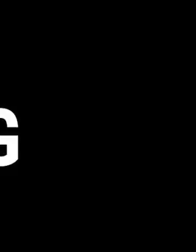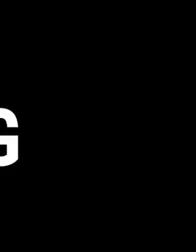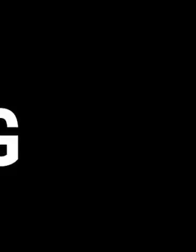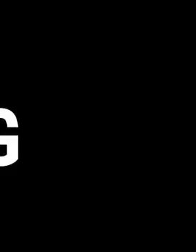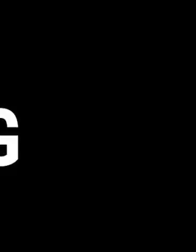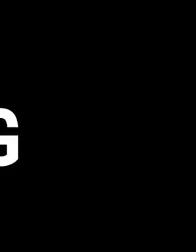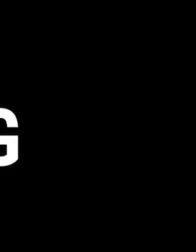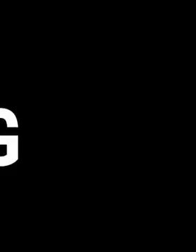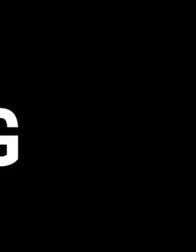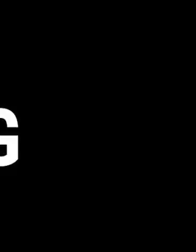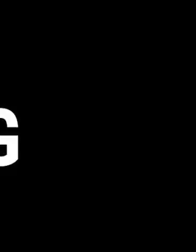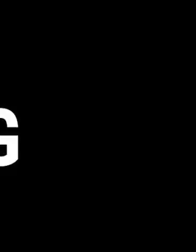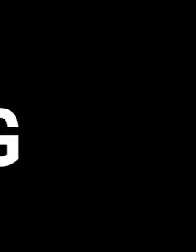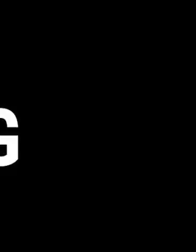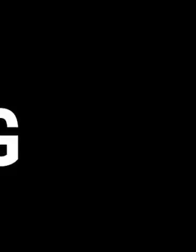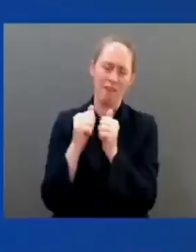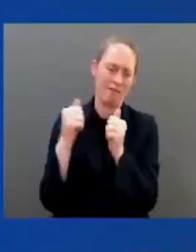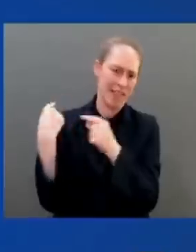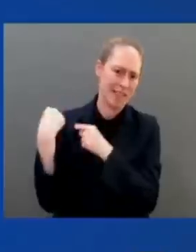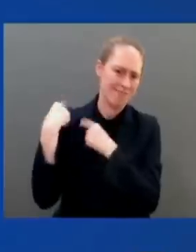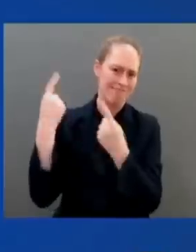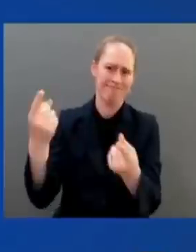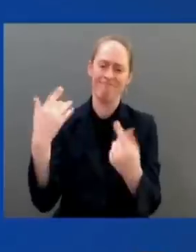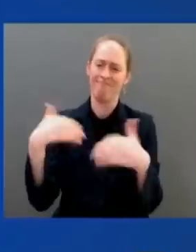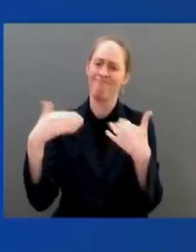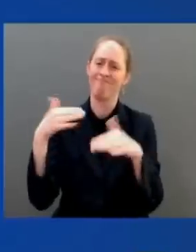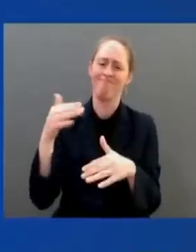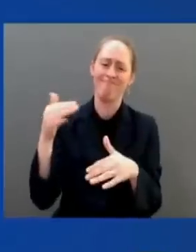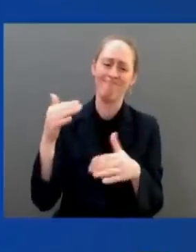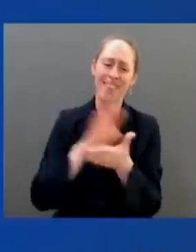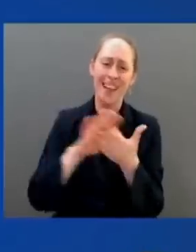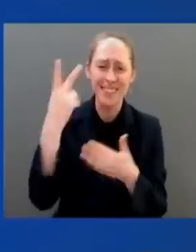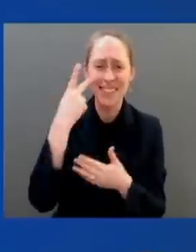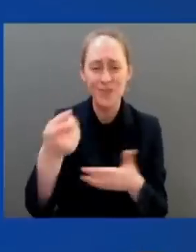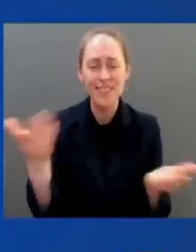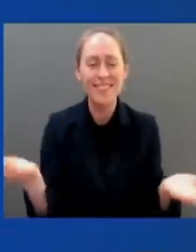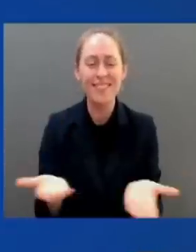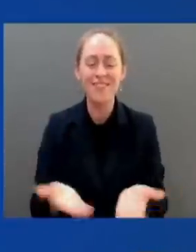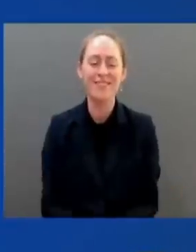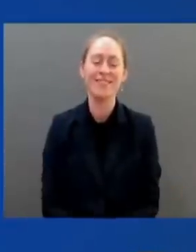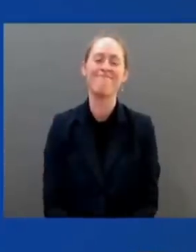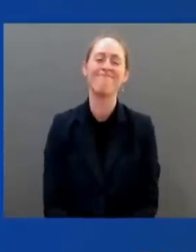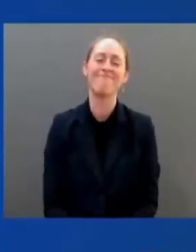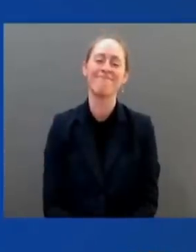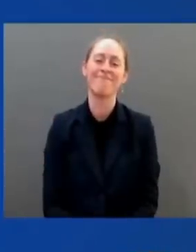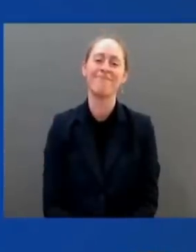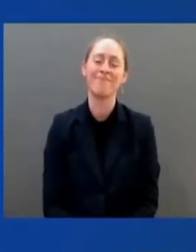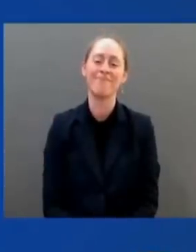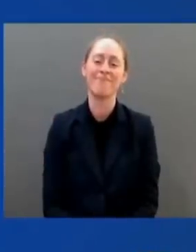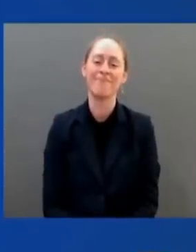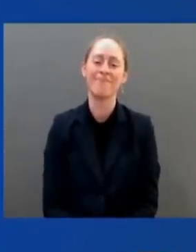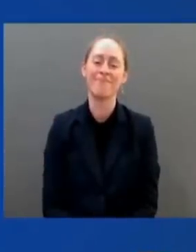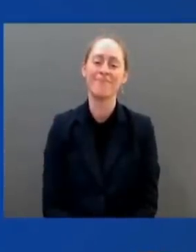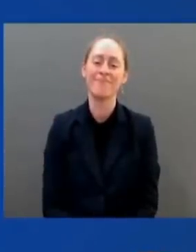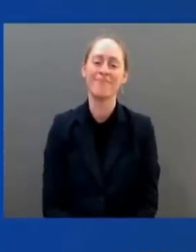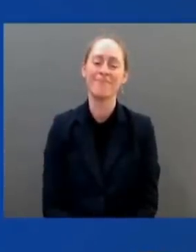look last year we hosted this event uh and the message is simple pride